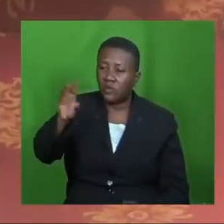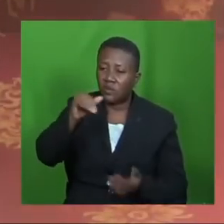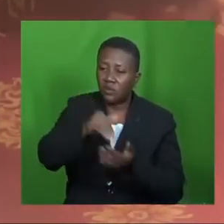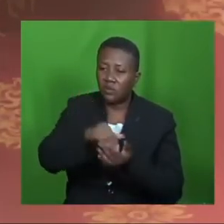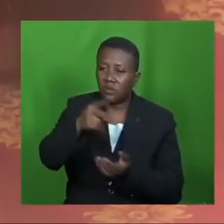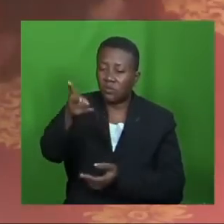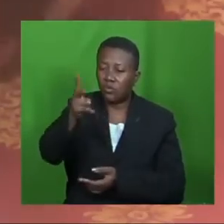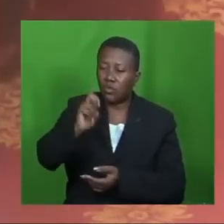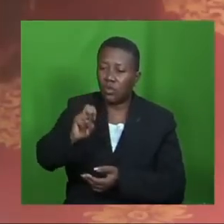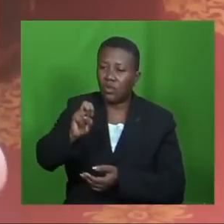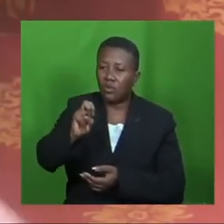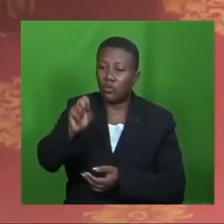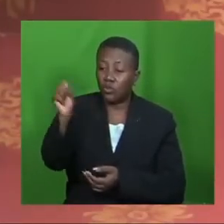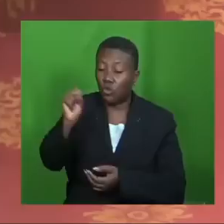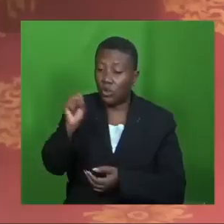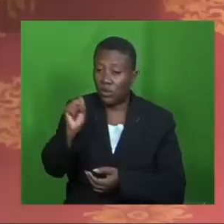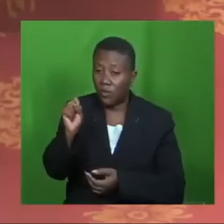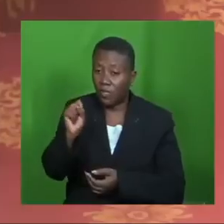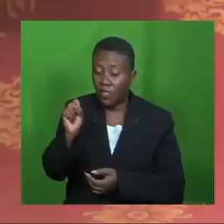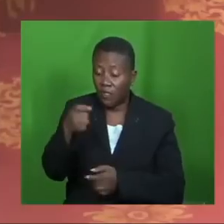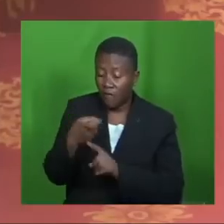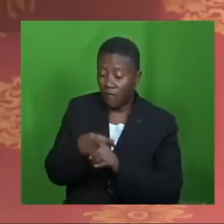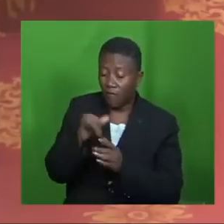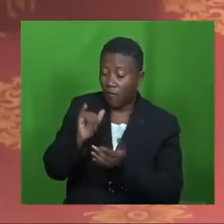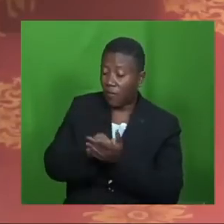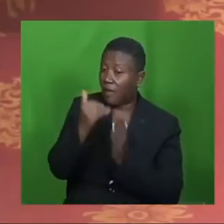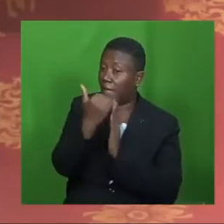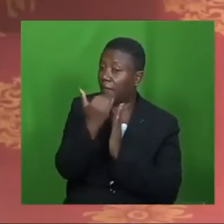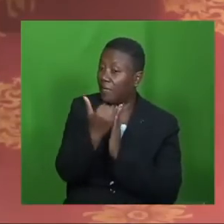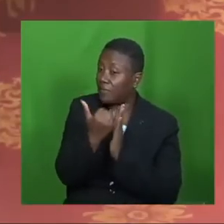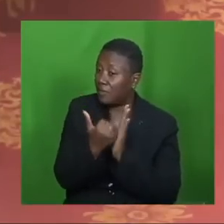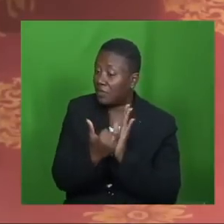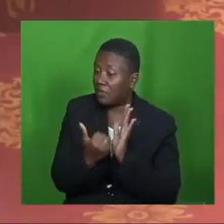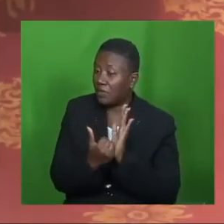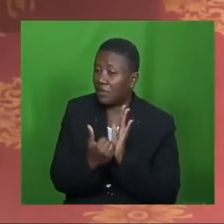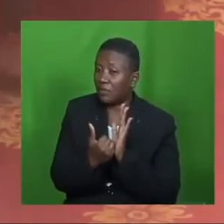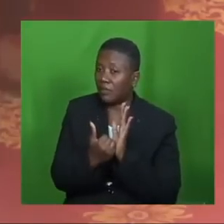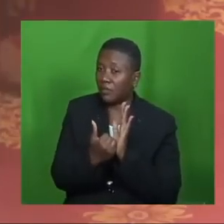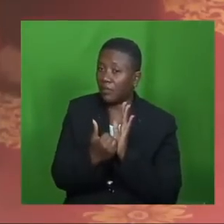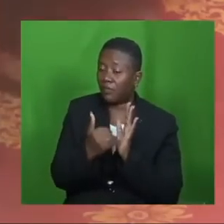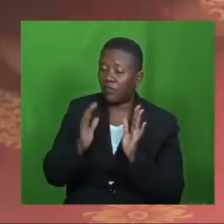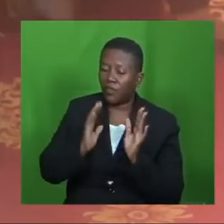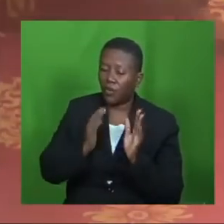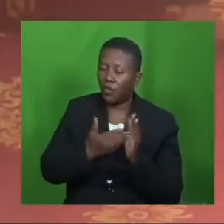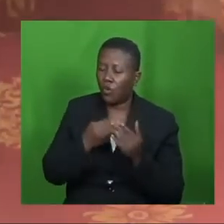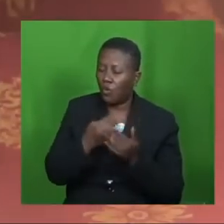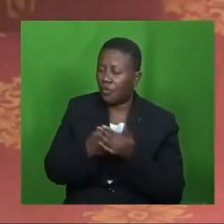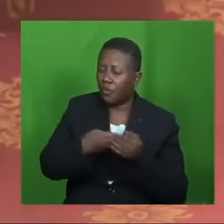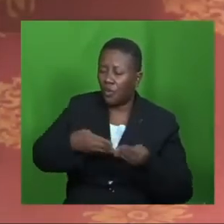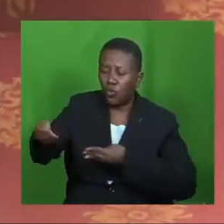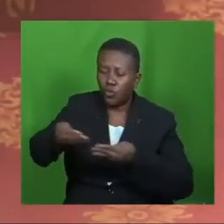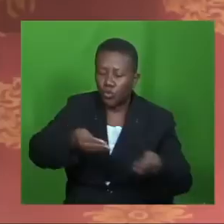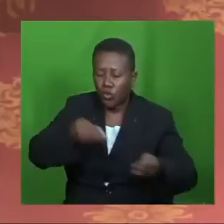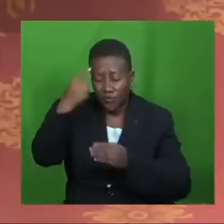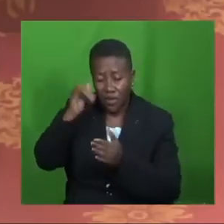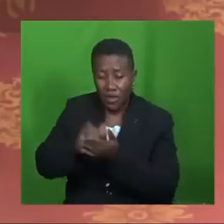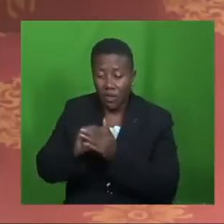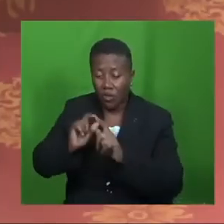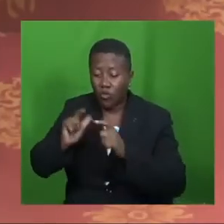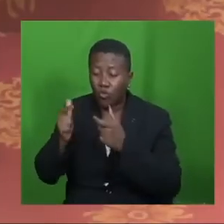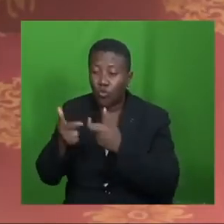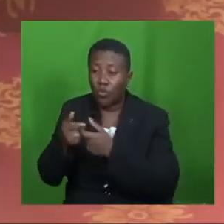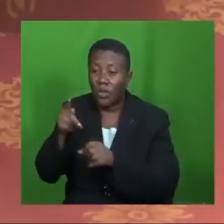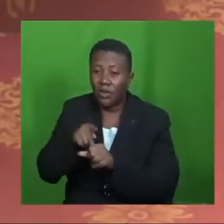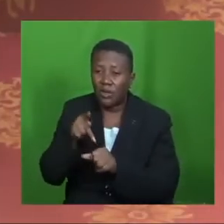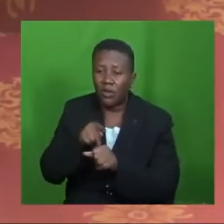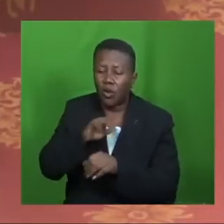$8,166,200 United States dollars. Out of this estimated budget, Mr. Speaker, our total expenditure for the group stage participation amounted